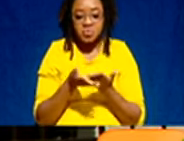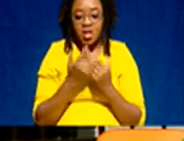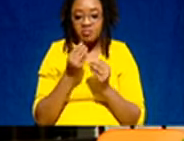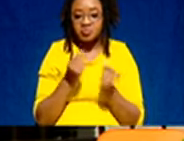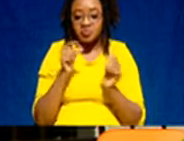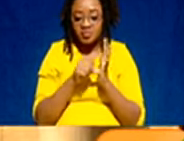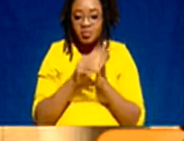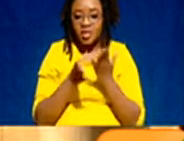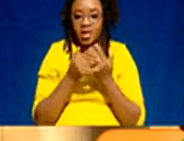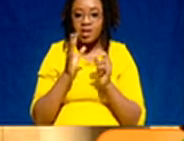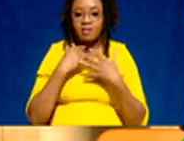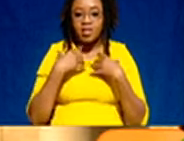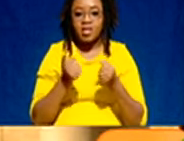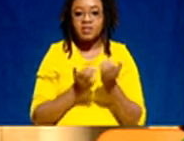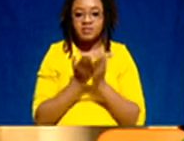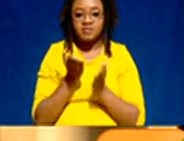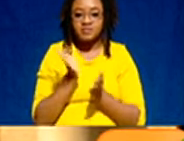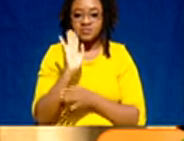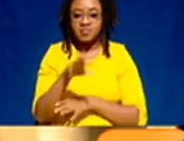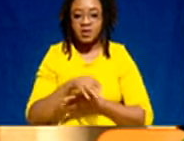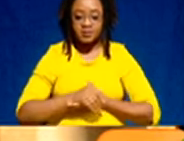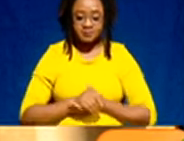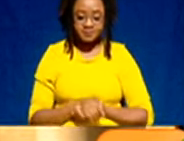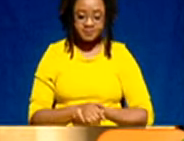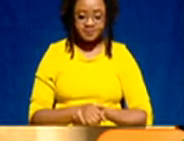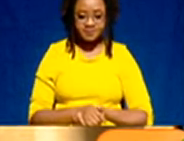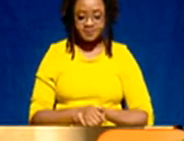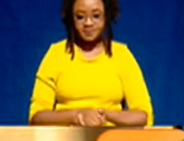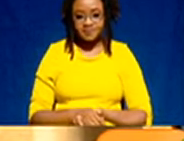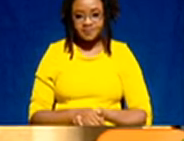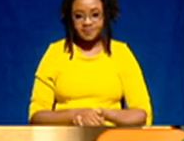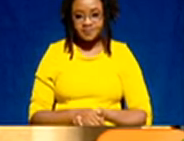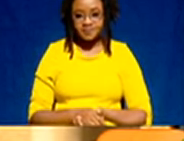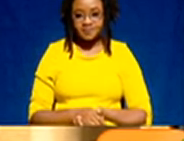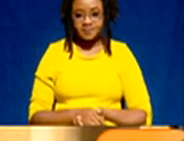and restore public health services. Mary Mwoki, Citizen TV.